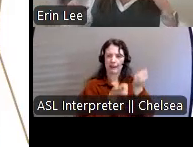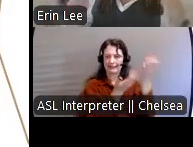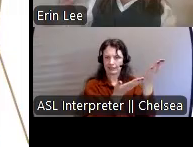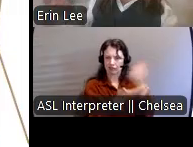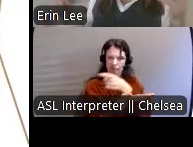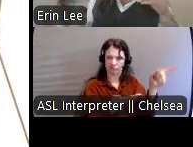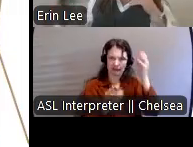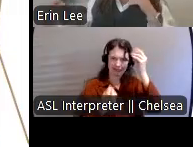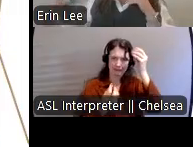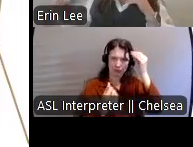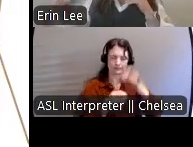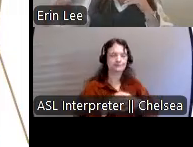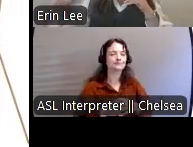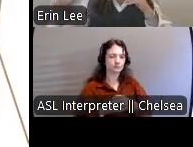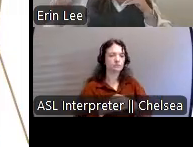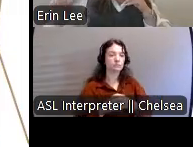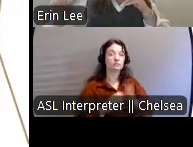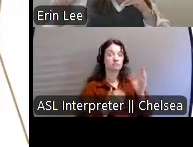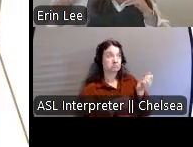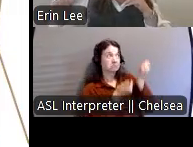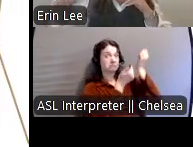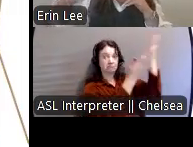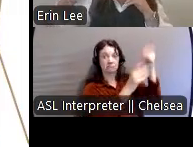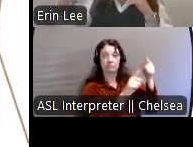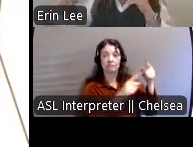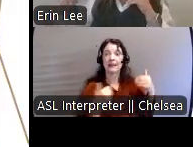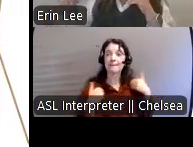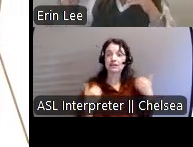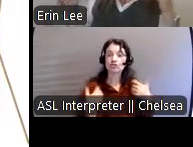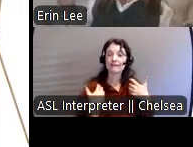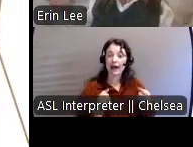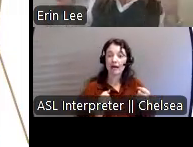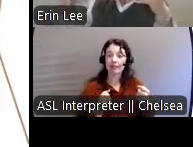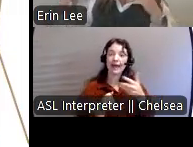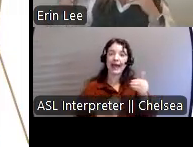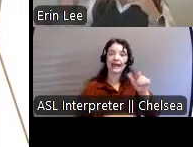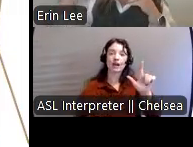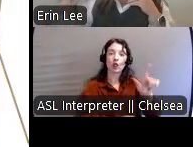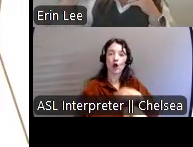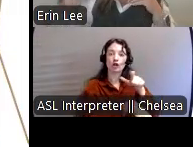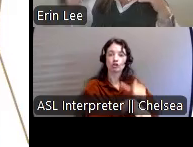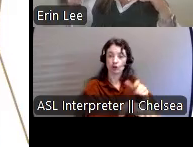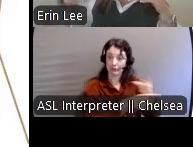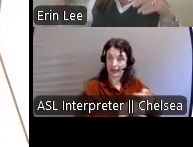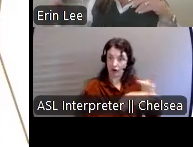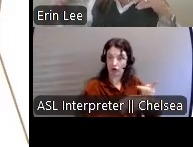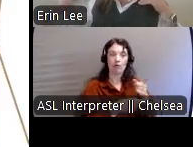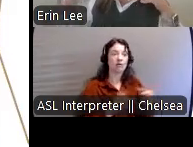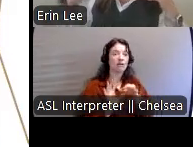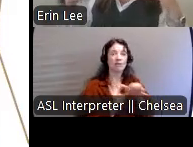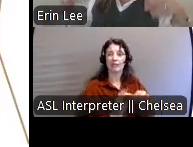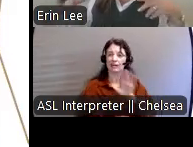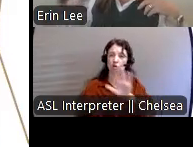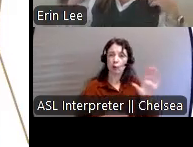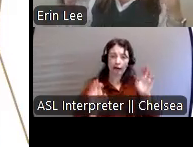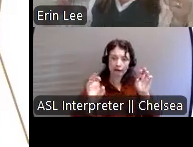So, recommendation to the Ministry of Health and Long-Term Care. This is about education, this is about tools,